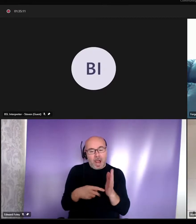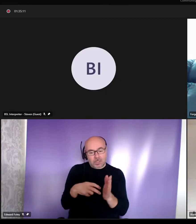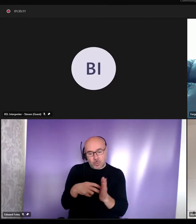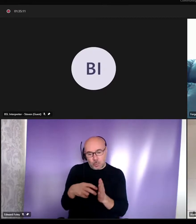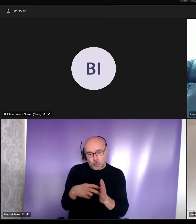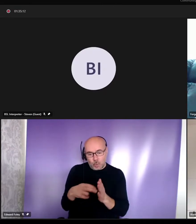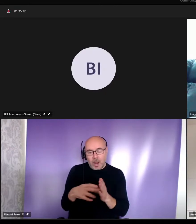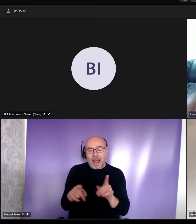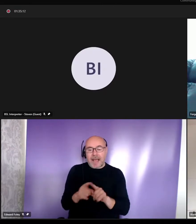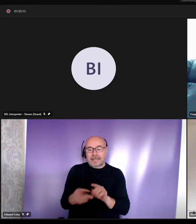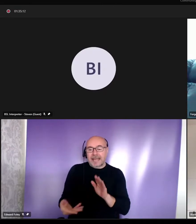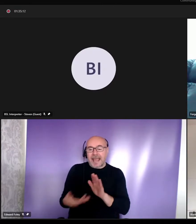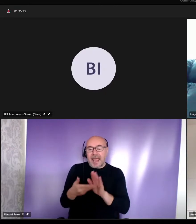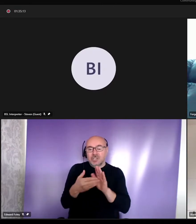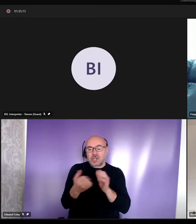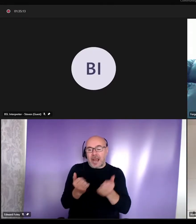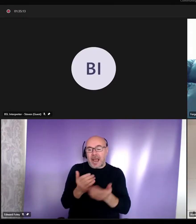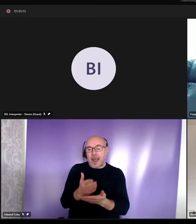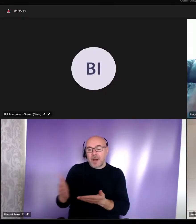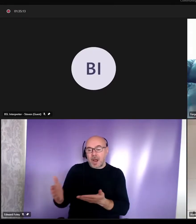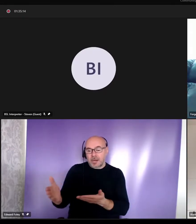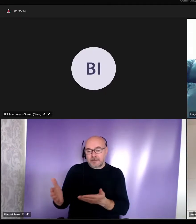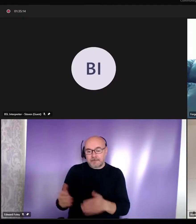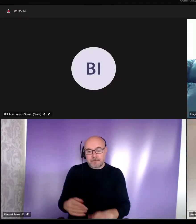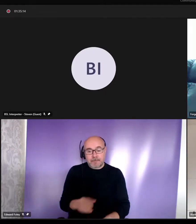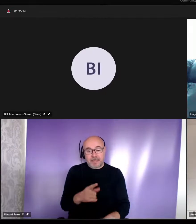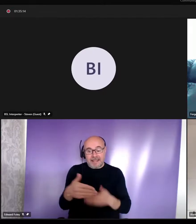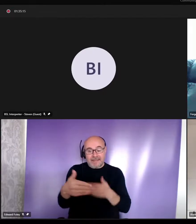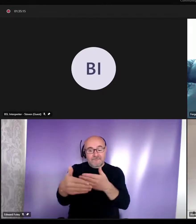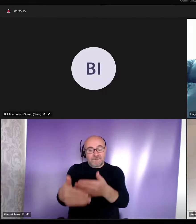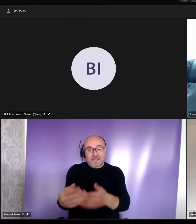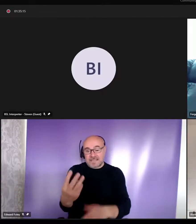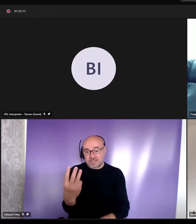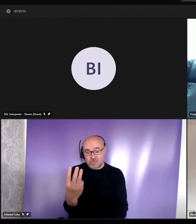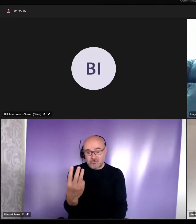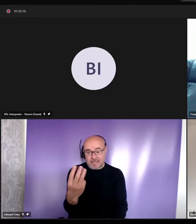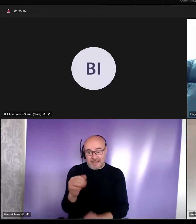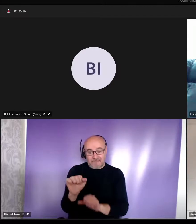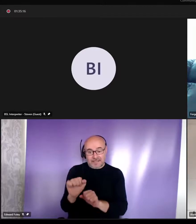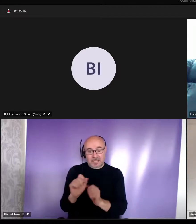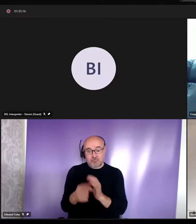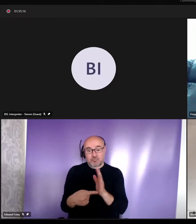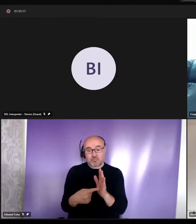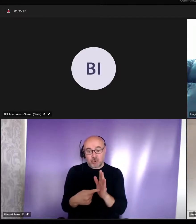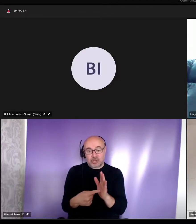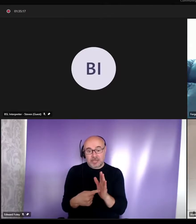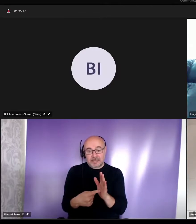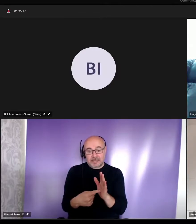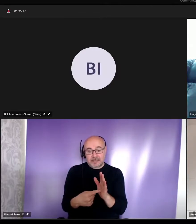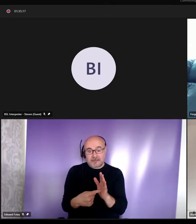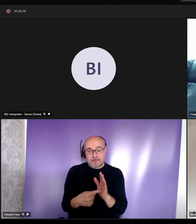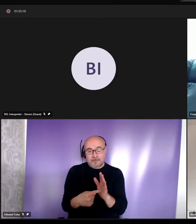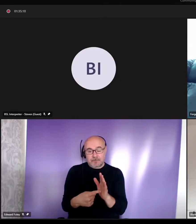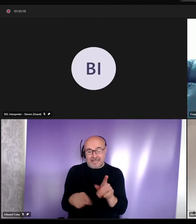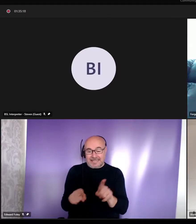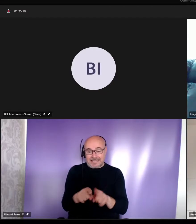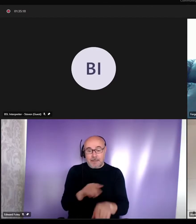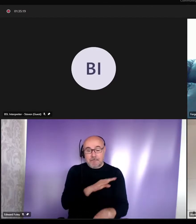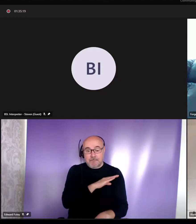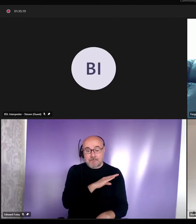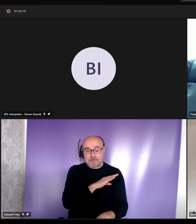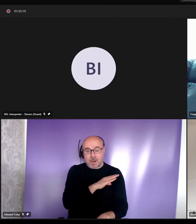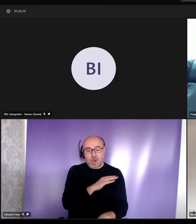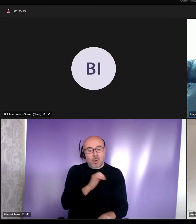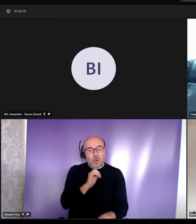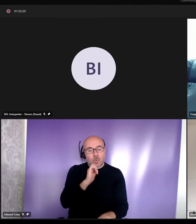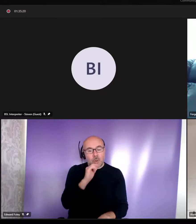parking. Phase 3 of the project, also for the Cunningar Loop Park, will deliver a